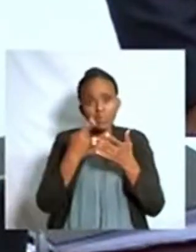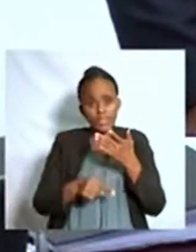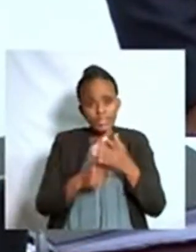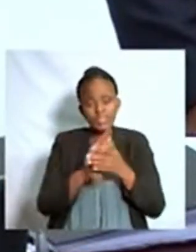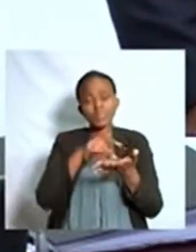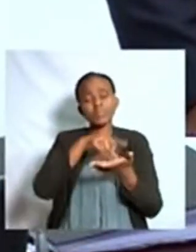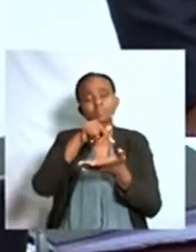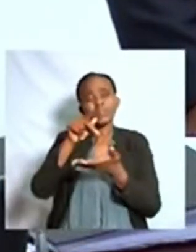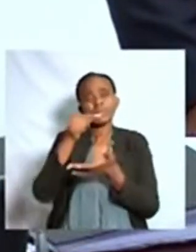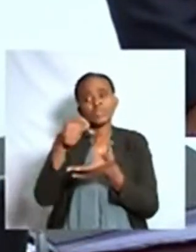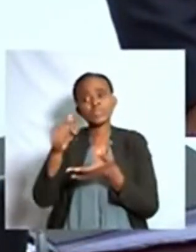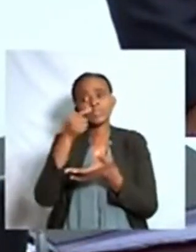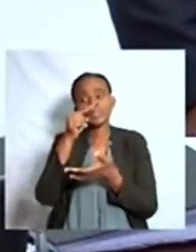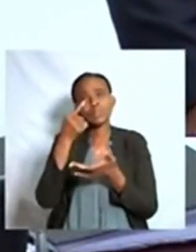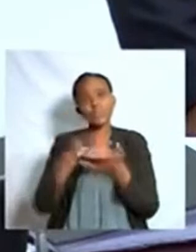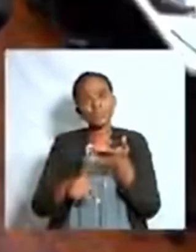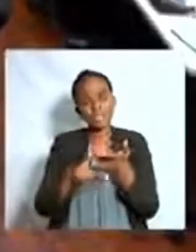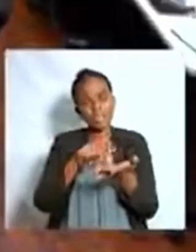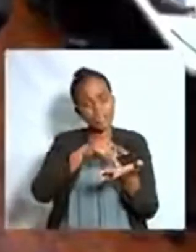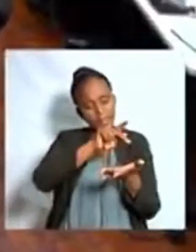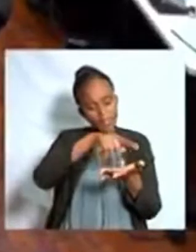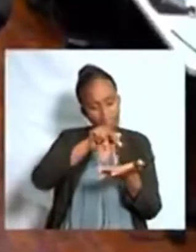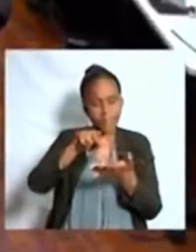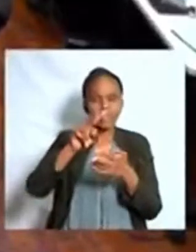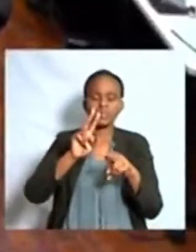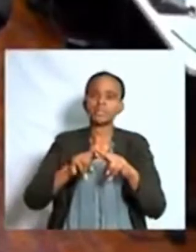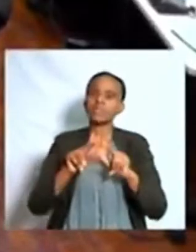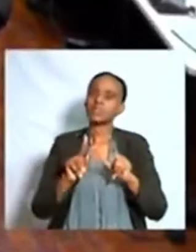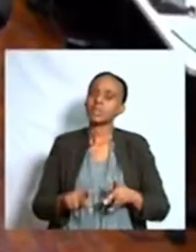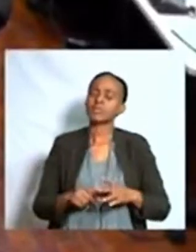the payment? On the payment, Chair,